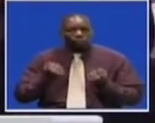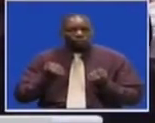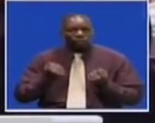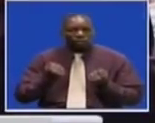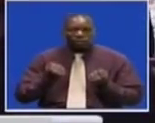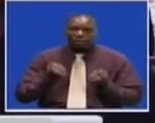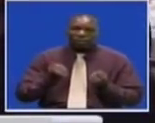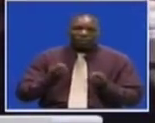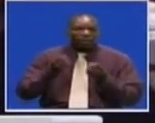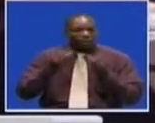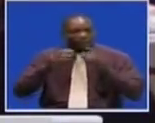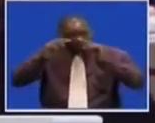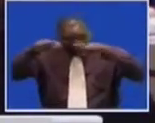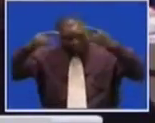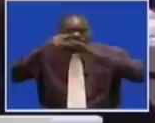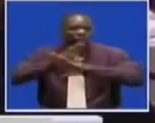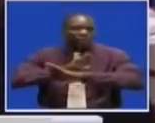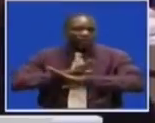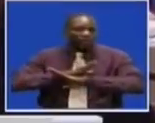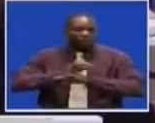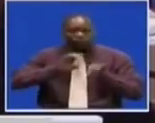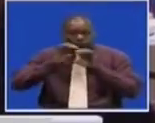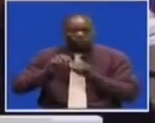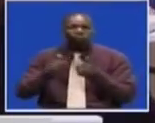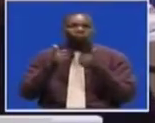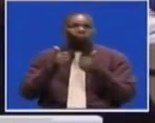there are so many successful Zambians that are doing a great